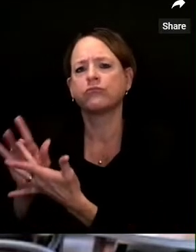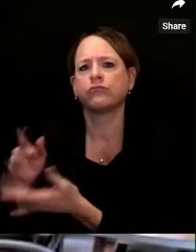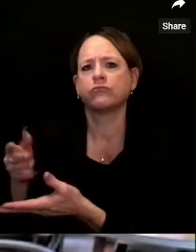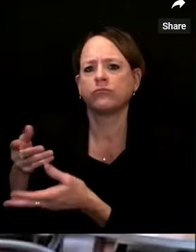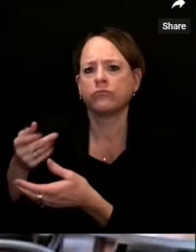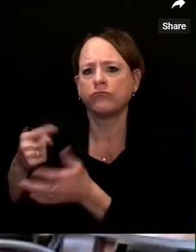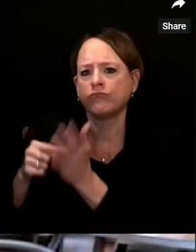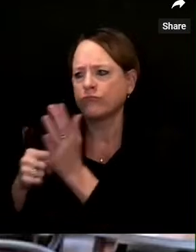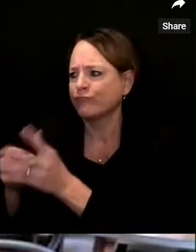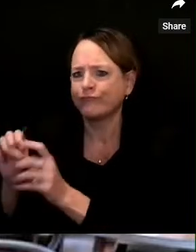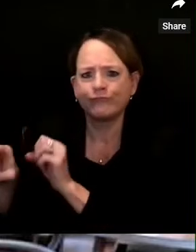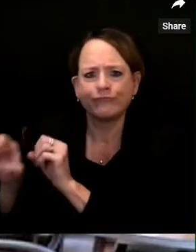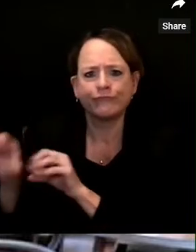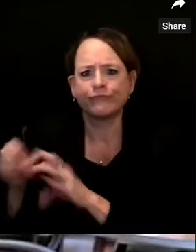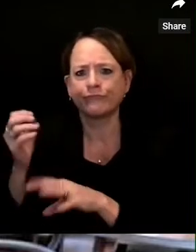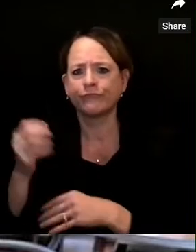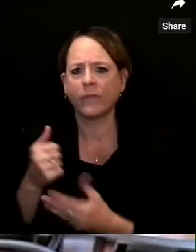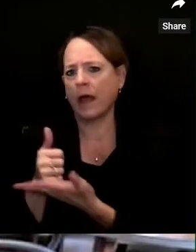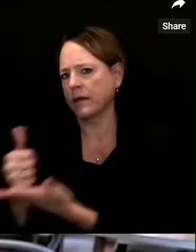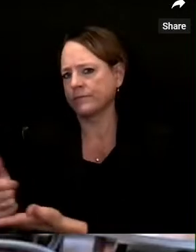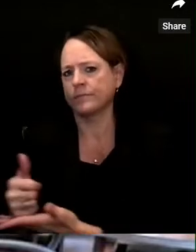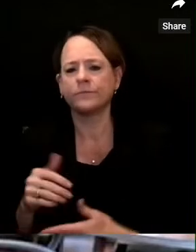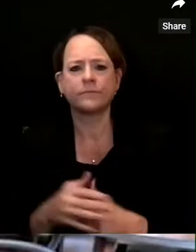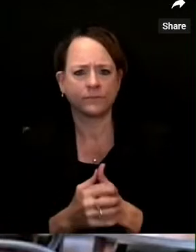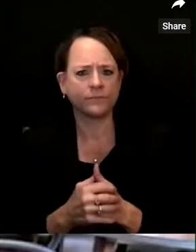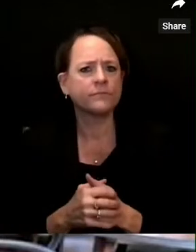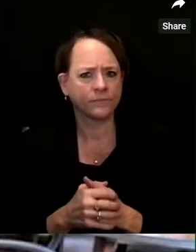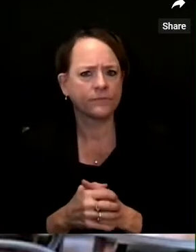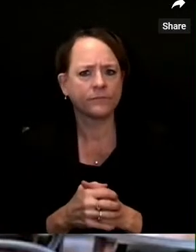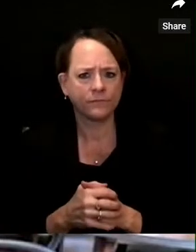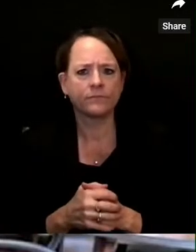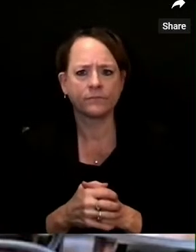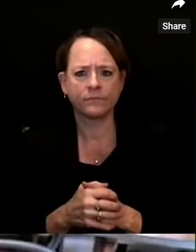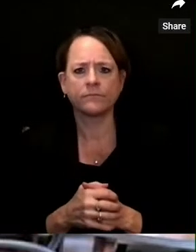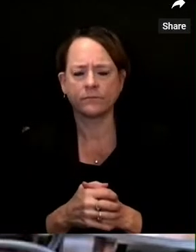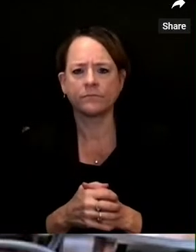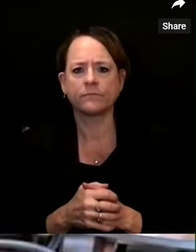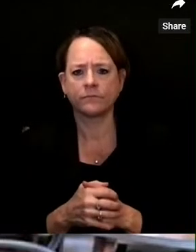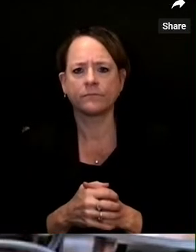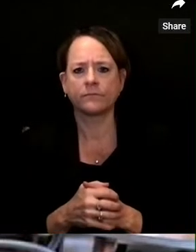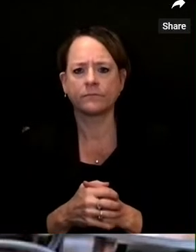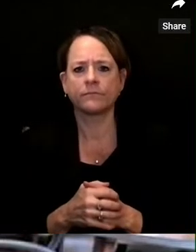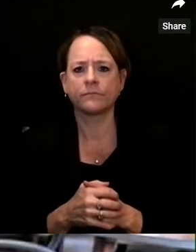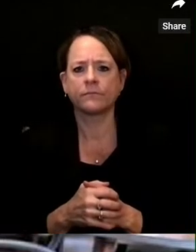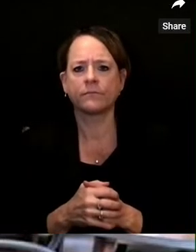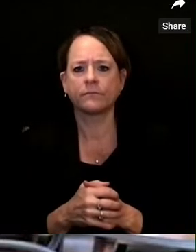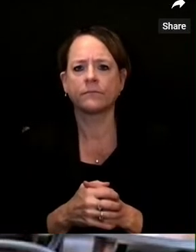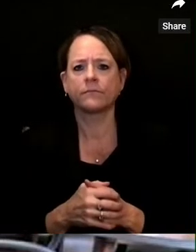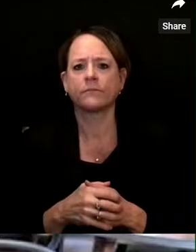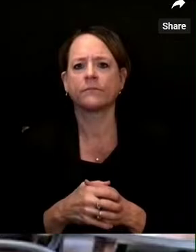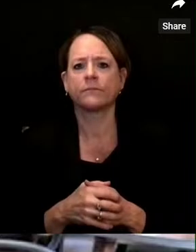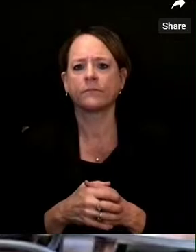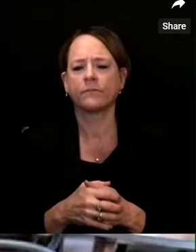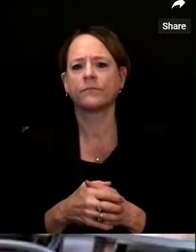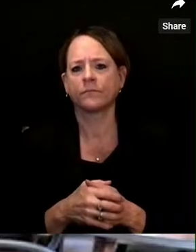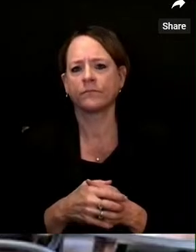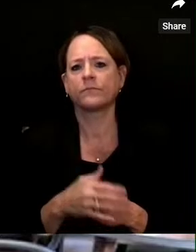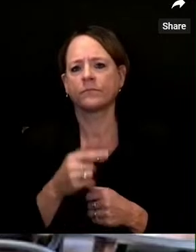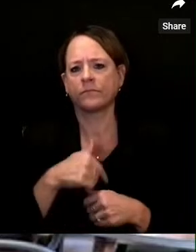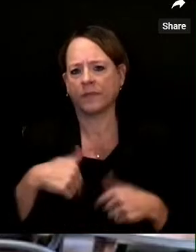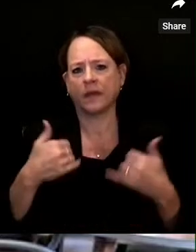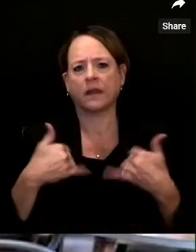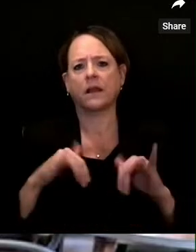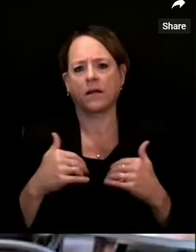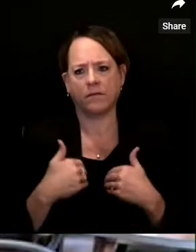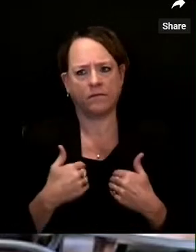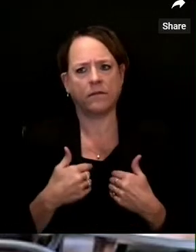really handling the overflow, if you will, from local and tribal health departments. At the end of the day, the